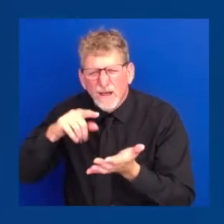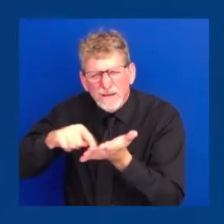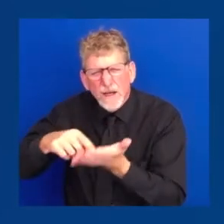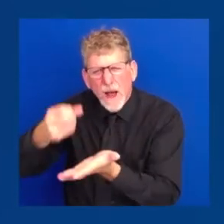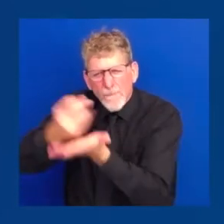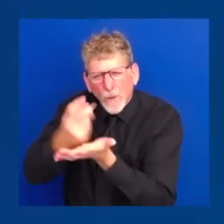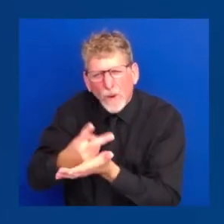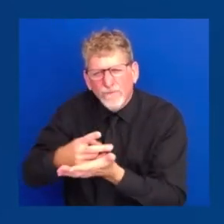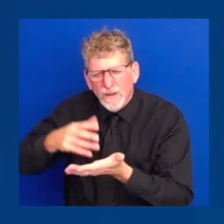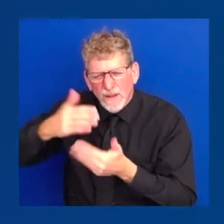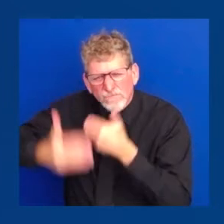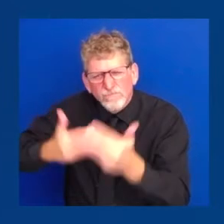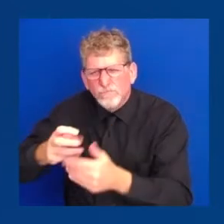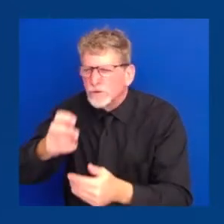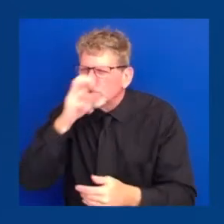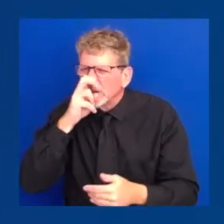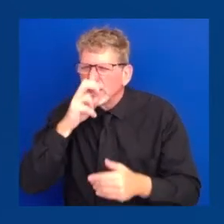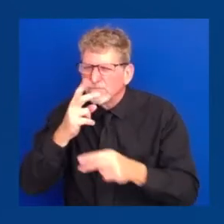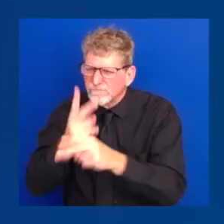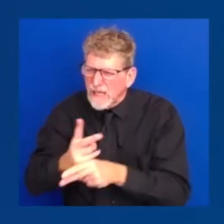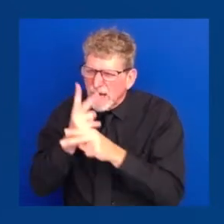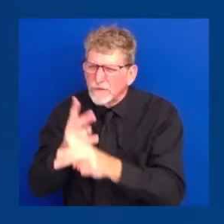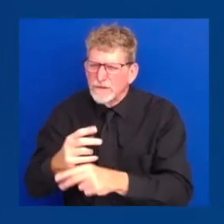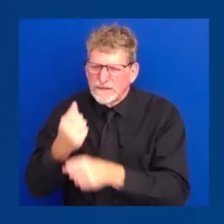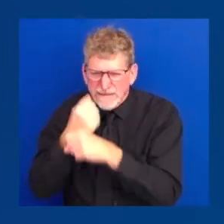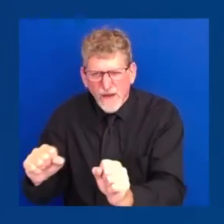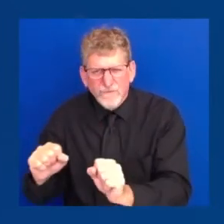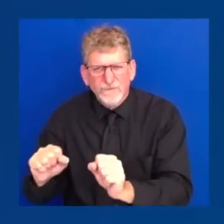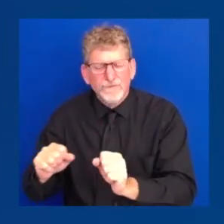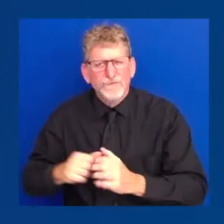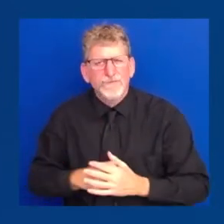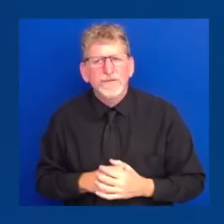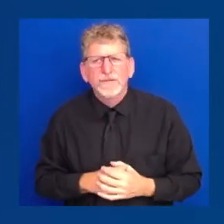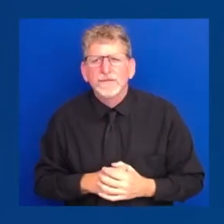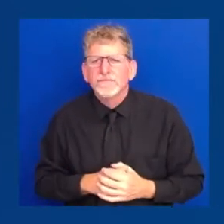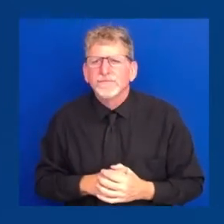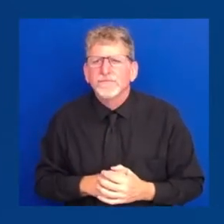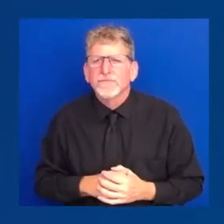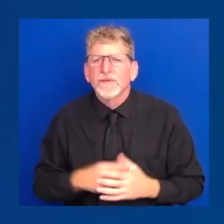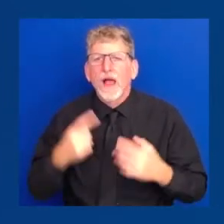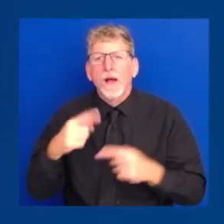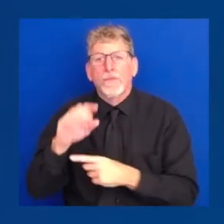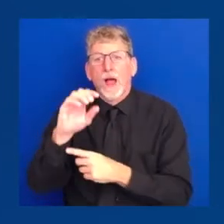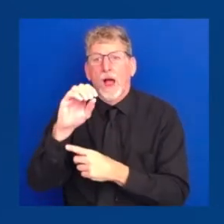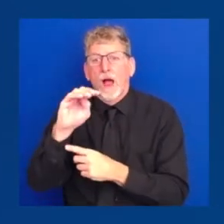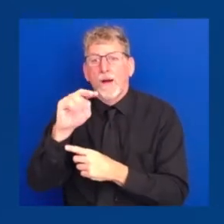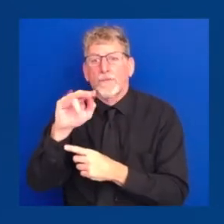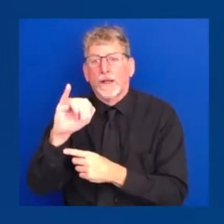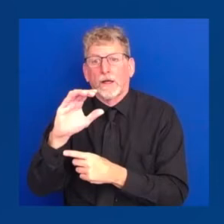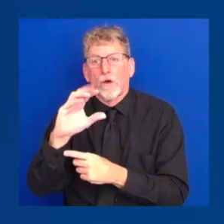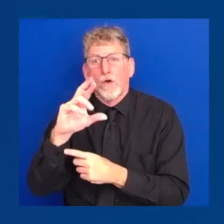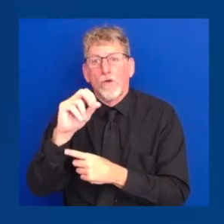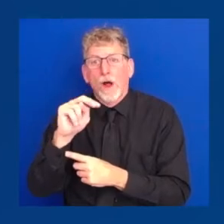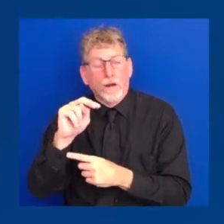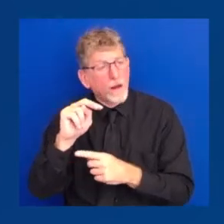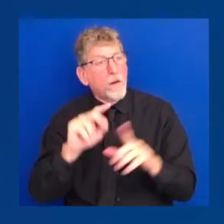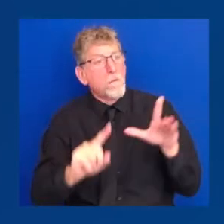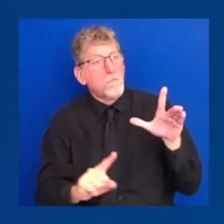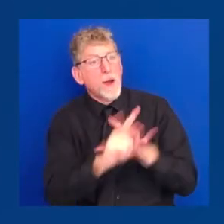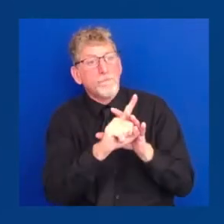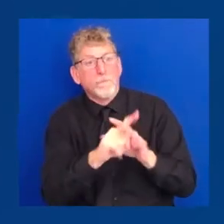variant, we are fortunate to have several powerful medications that work to keep people out of the